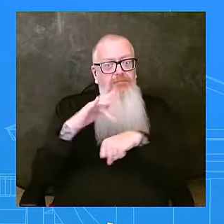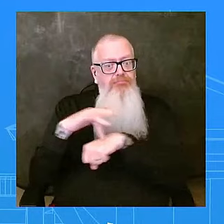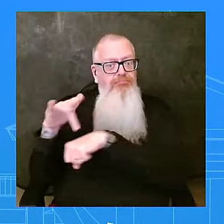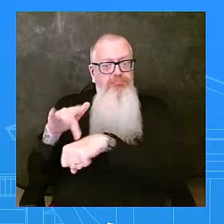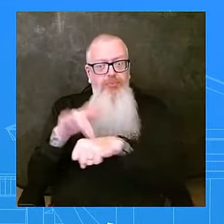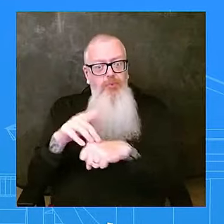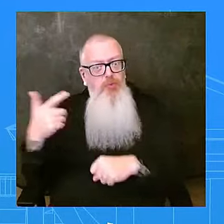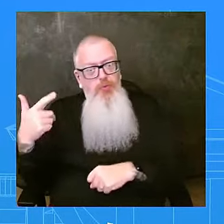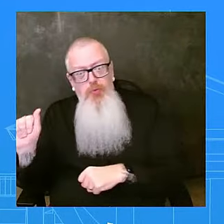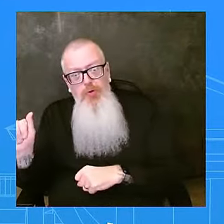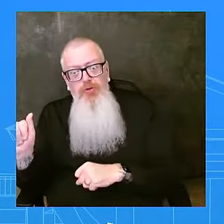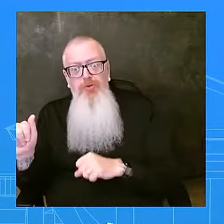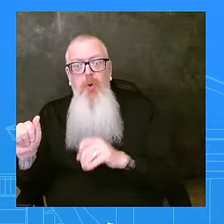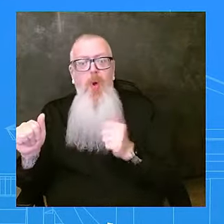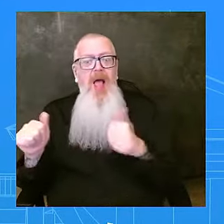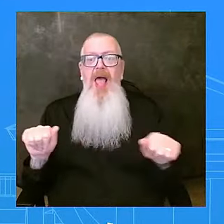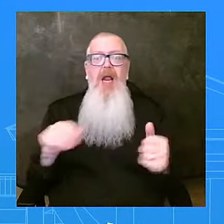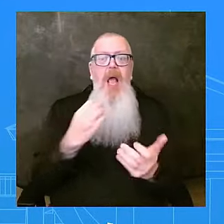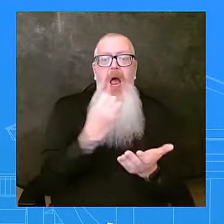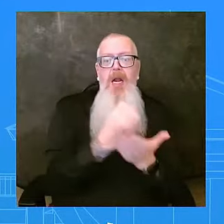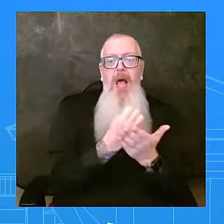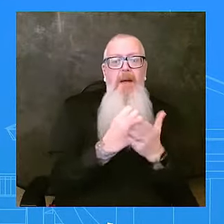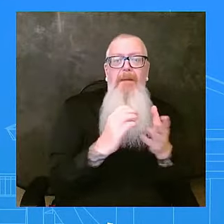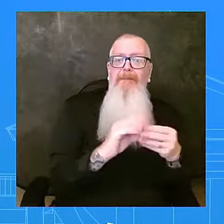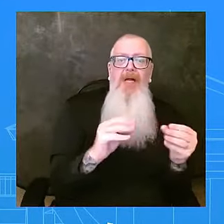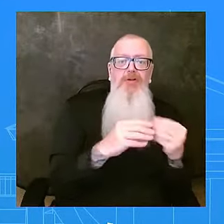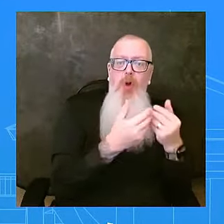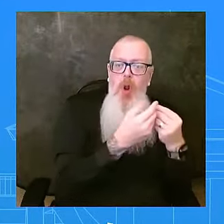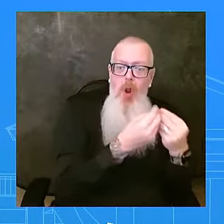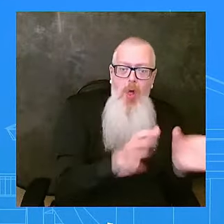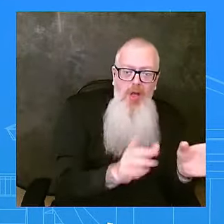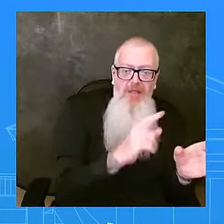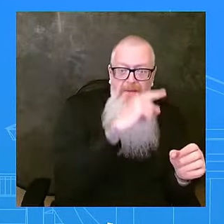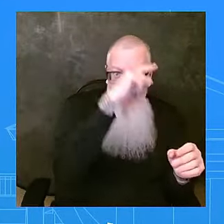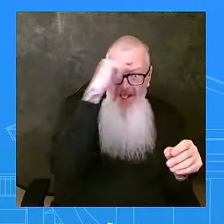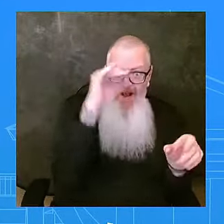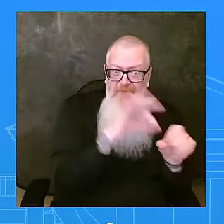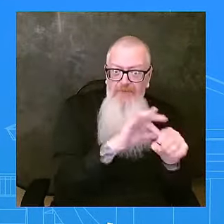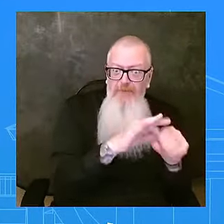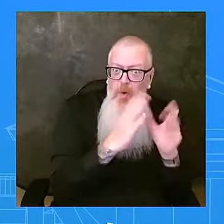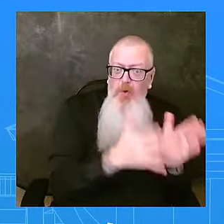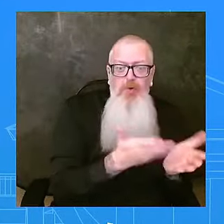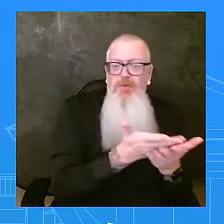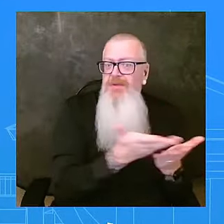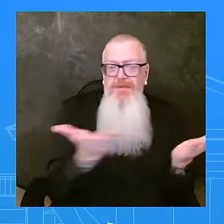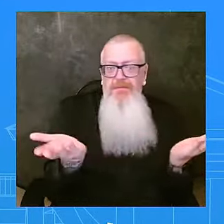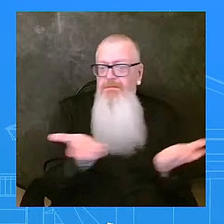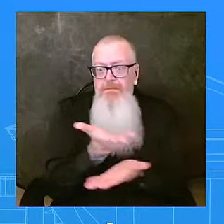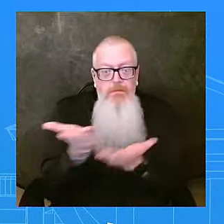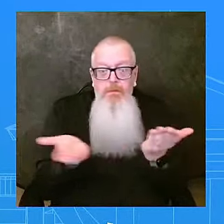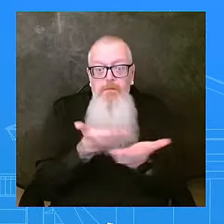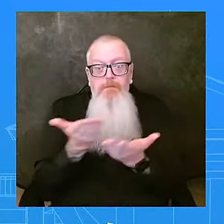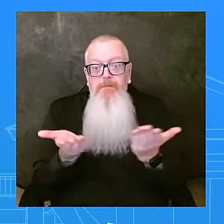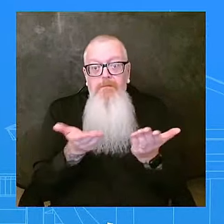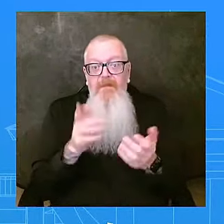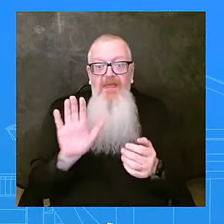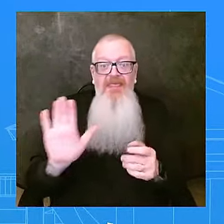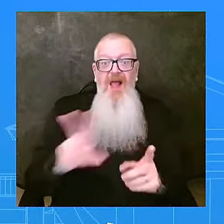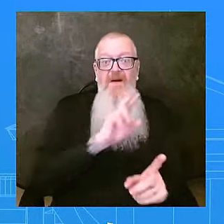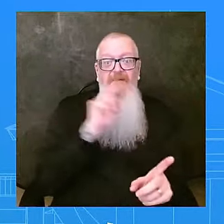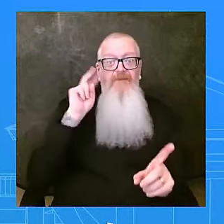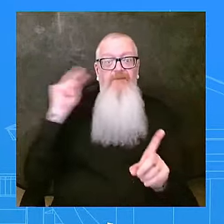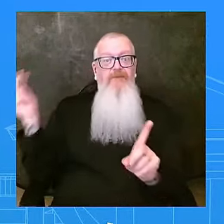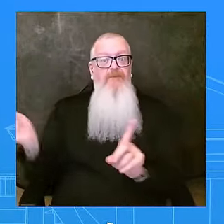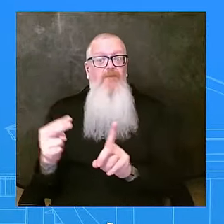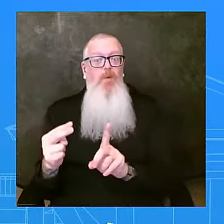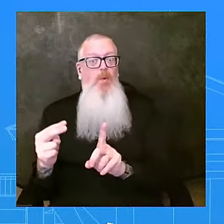economic message is getting lost with some Black voters. If you talk to them, they have a different picture of the Trump economy than they do the